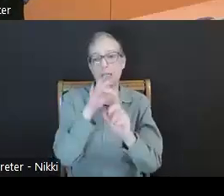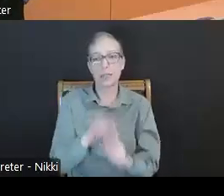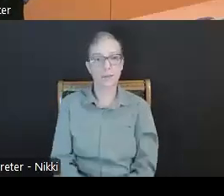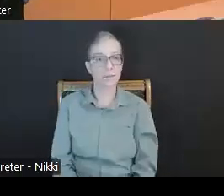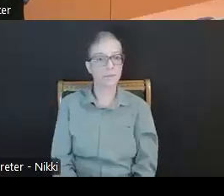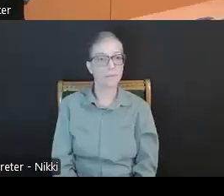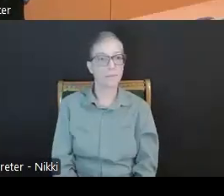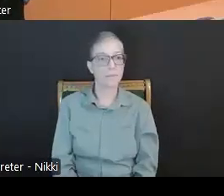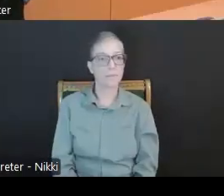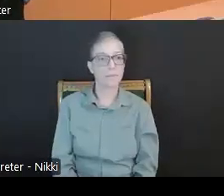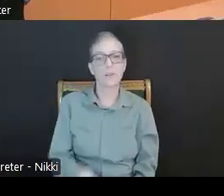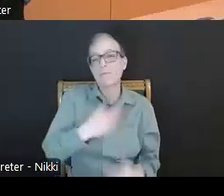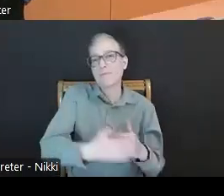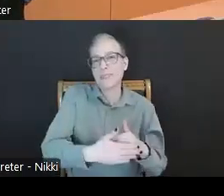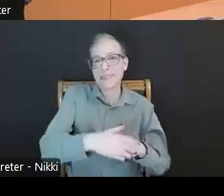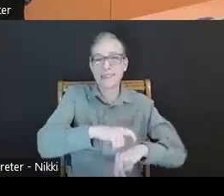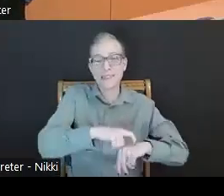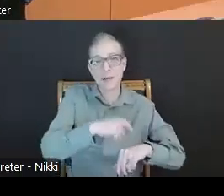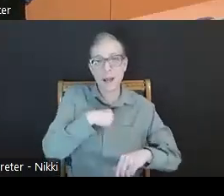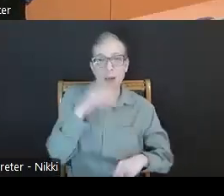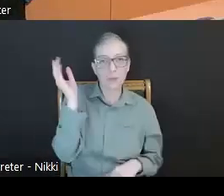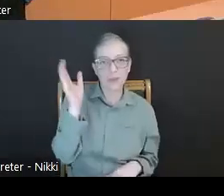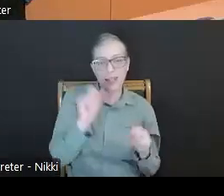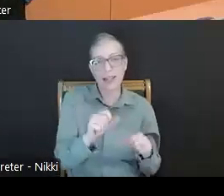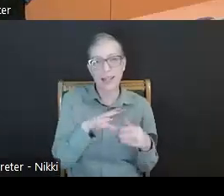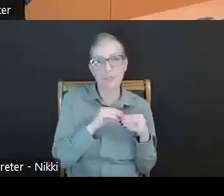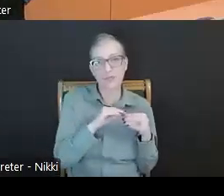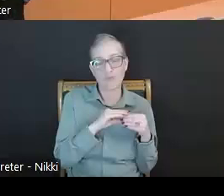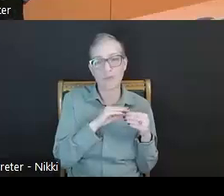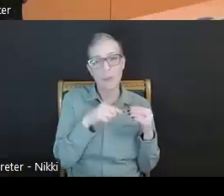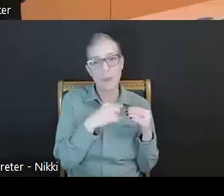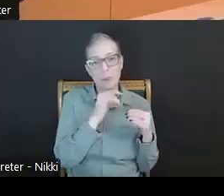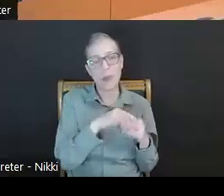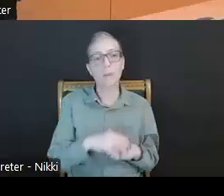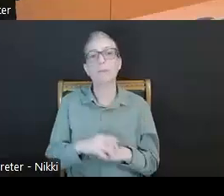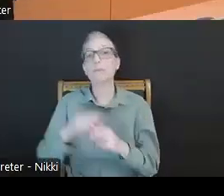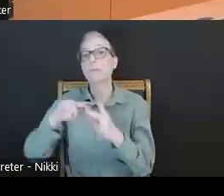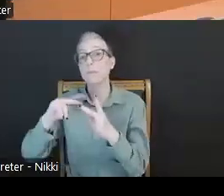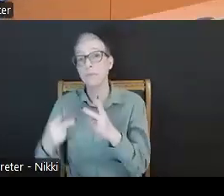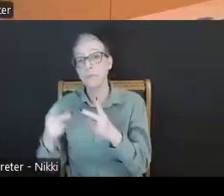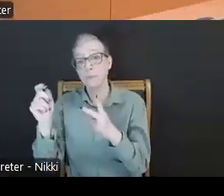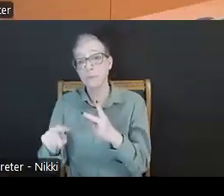able to share that with you next time I talk about this. And it's a good question about, you know, other